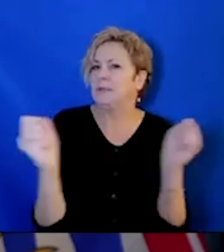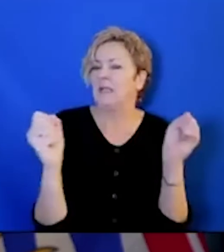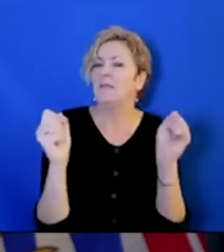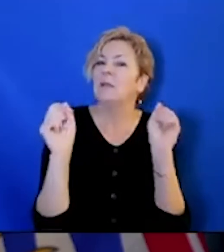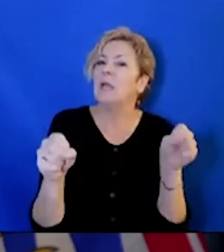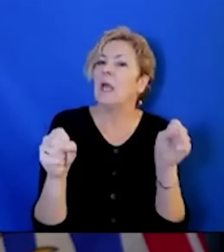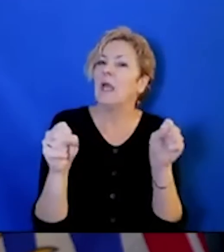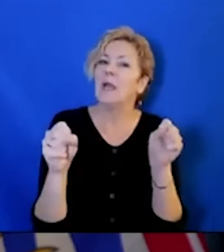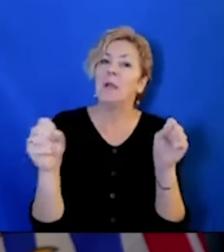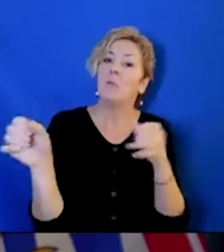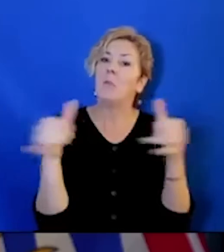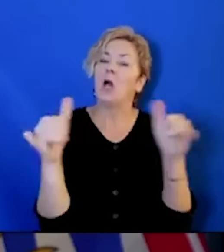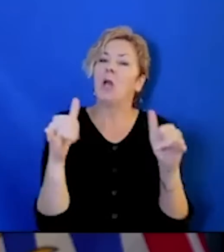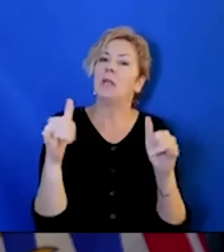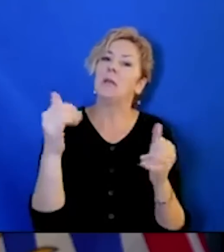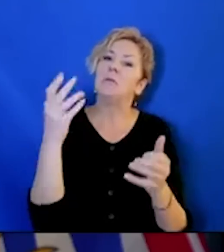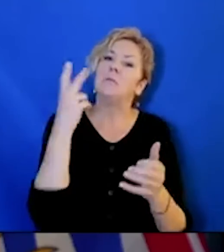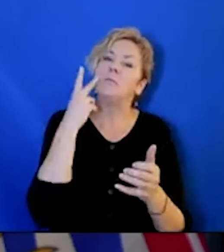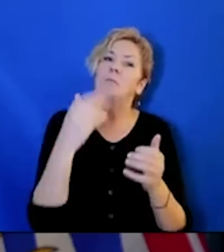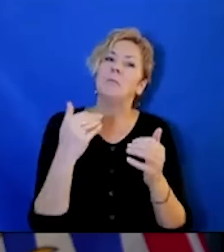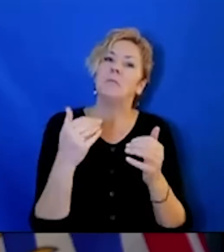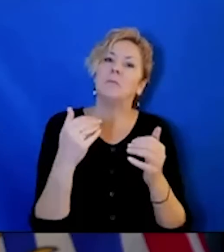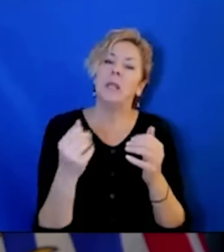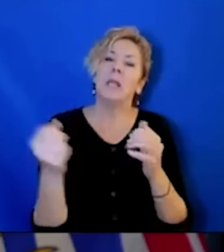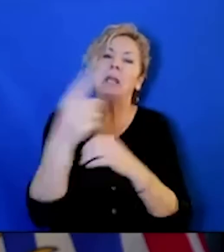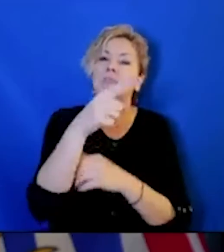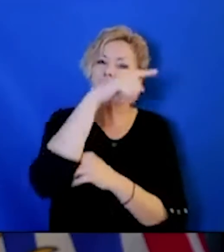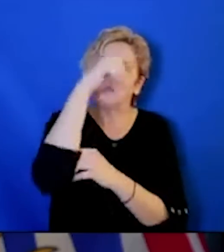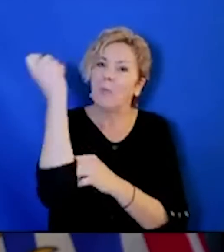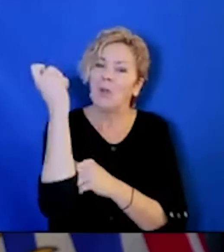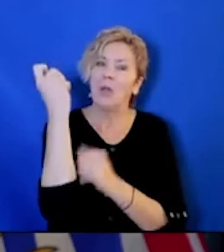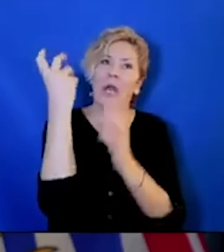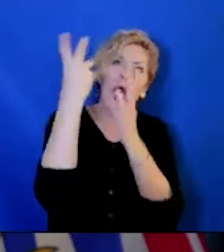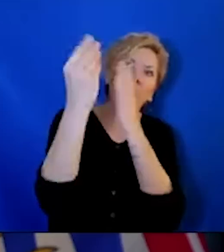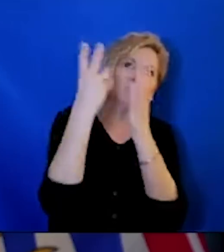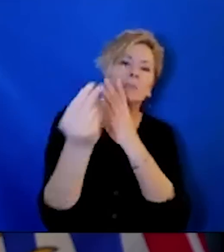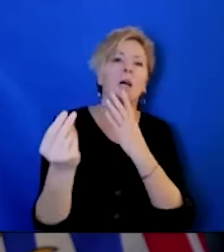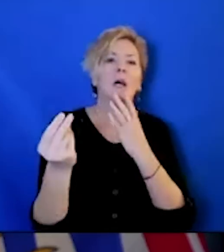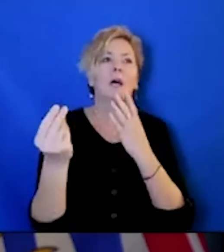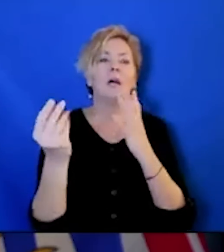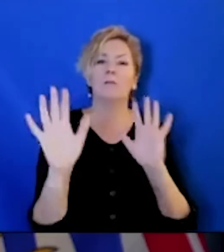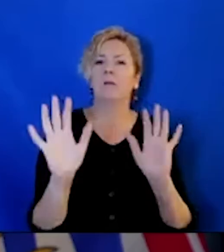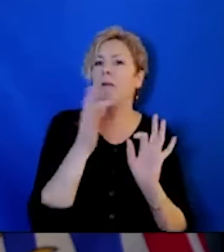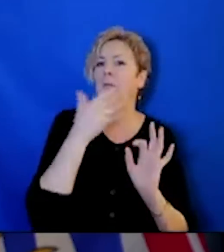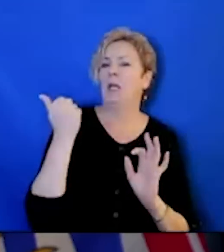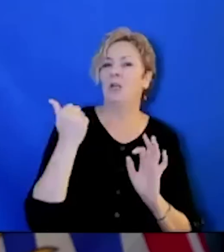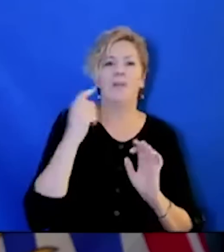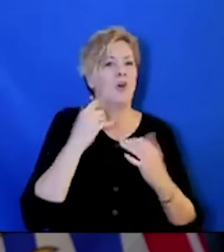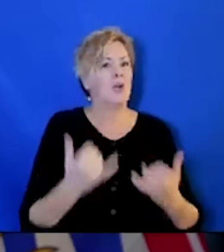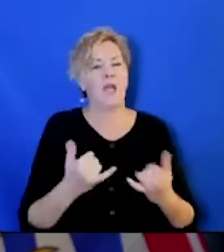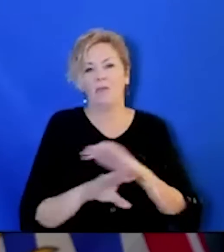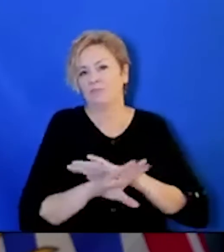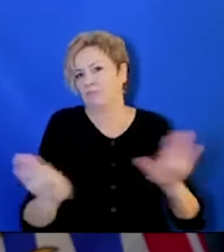in our communities. We've seen this before. We need to start going back to that. Instead of having people over for dinner,